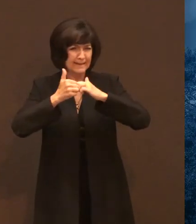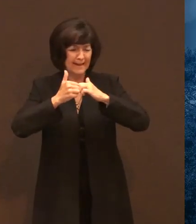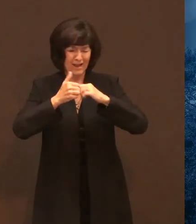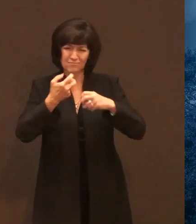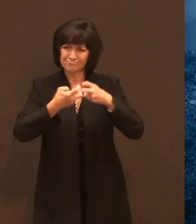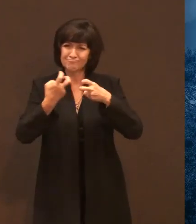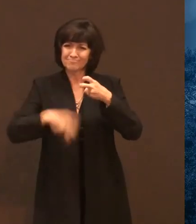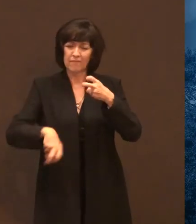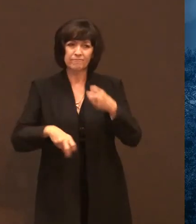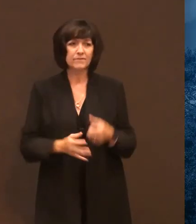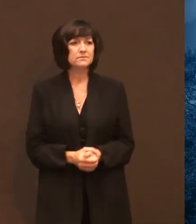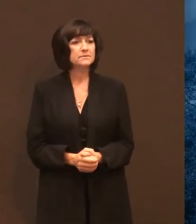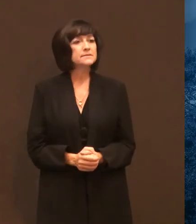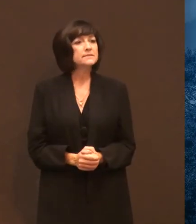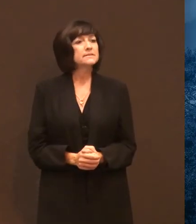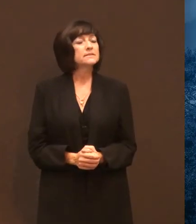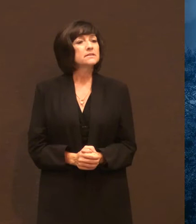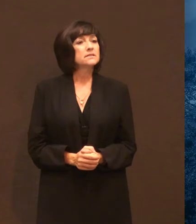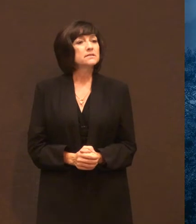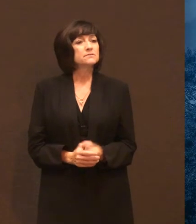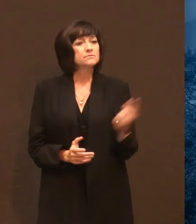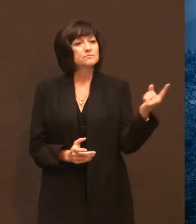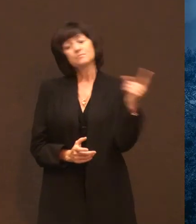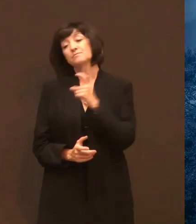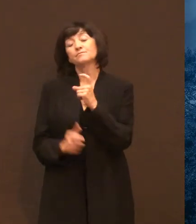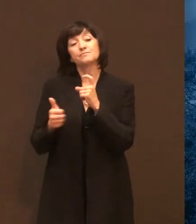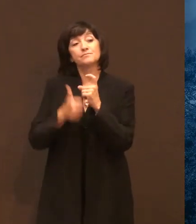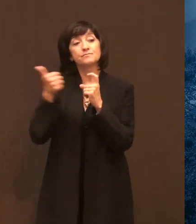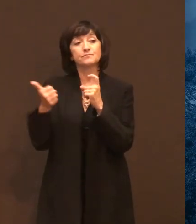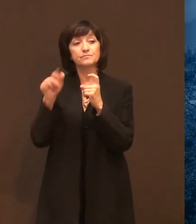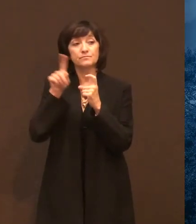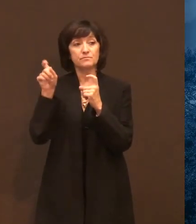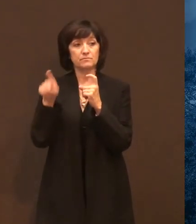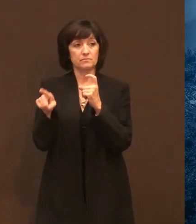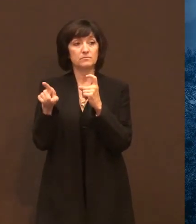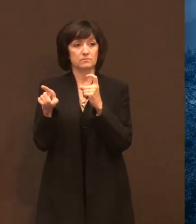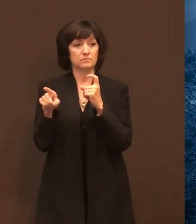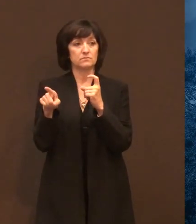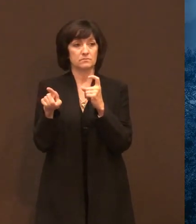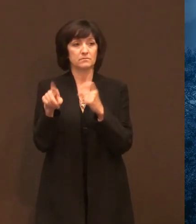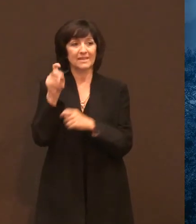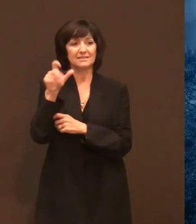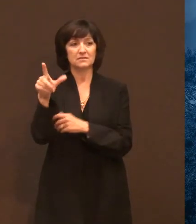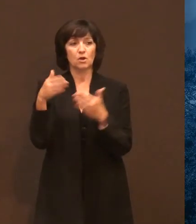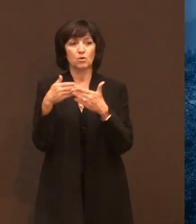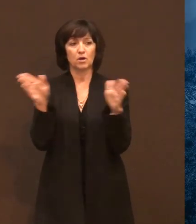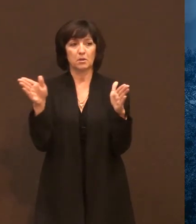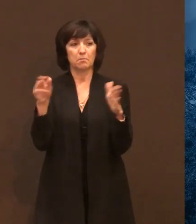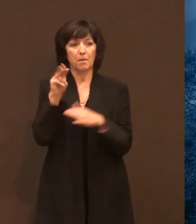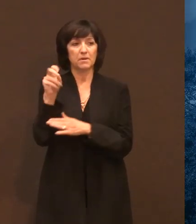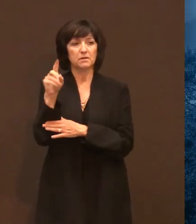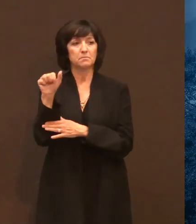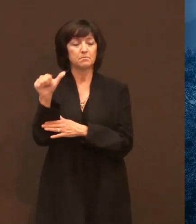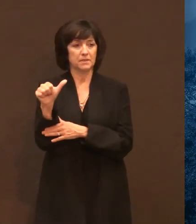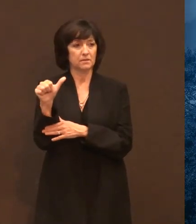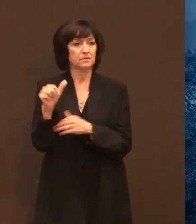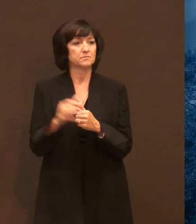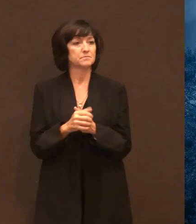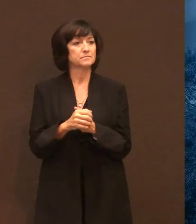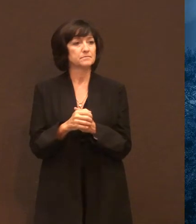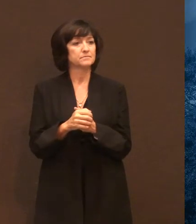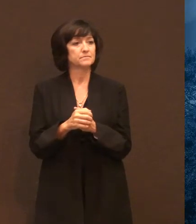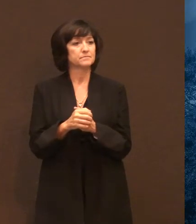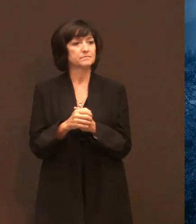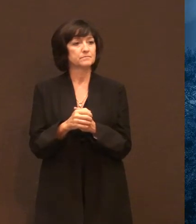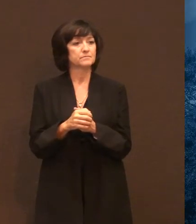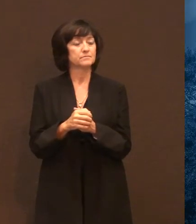The next question's from Sophia Schmidt at Delaware Public Media. Counties in Maryland are urging the state to renew certain restrictions after they've